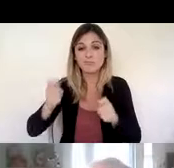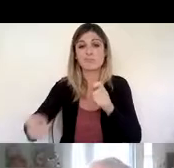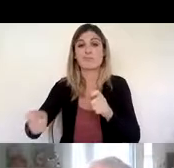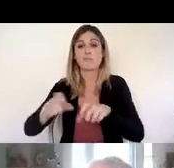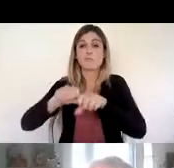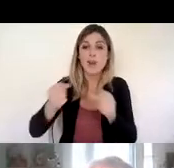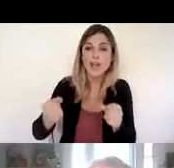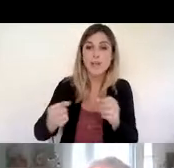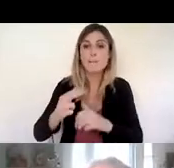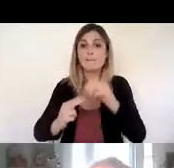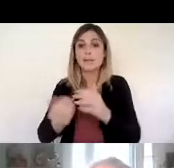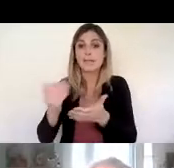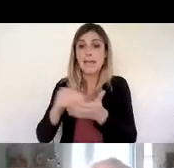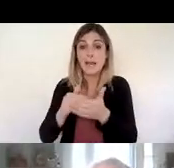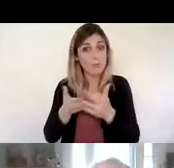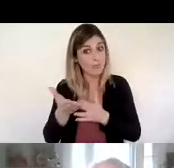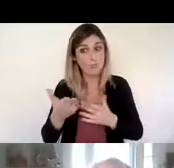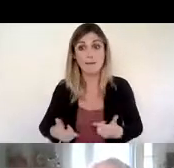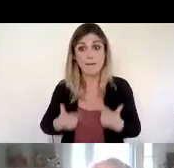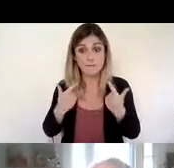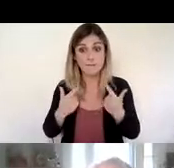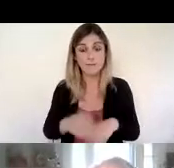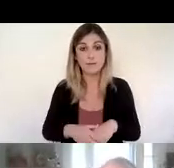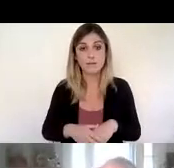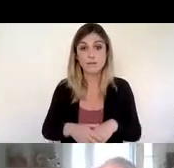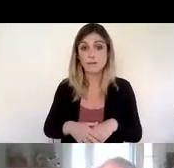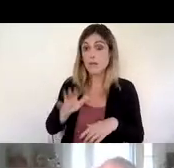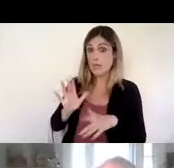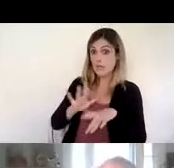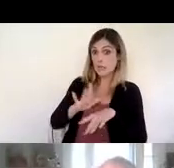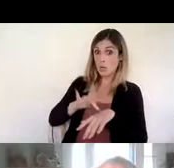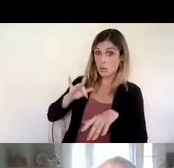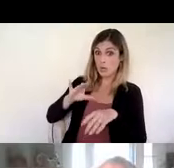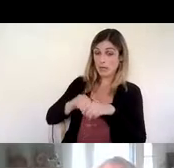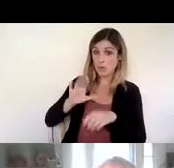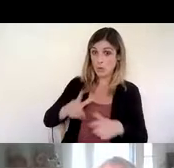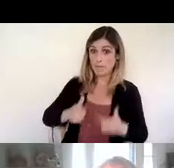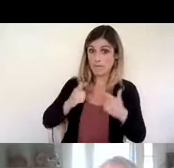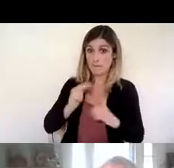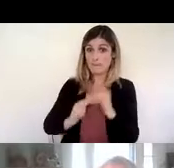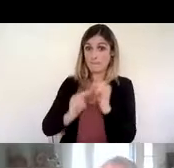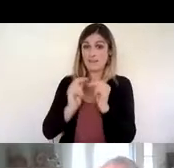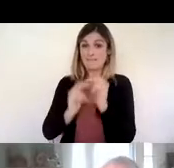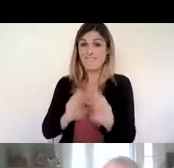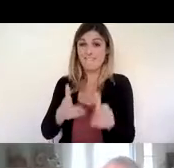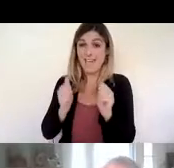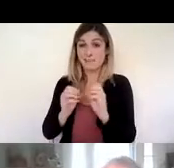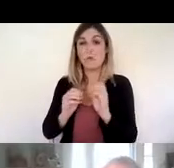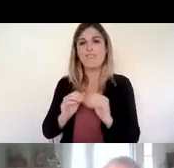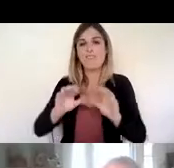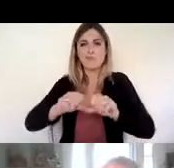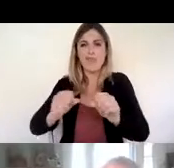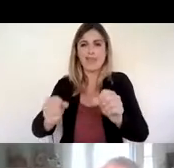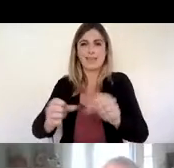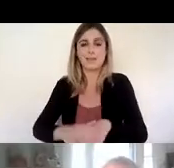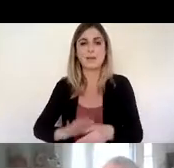life. In the early part of life, they rebuild more rapidly than they break down as bones are getting heavier and